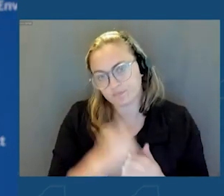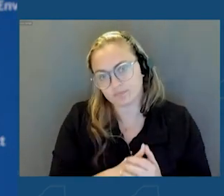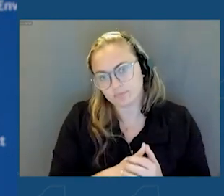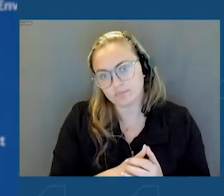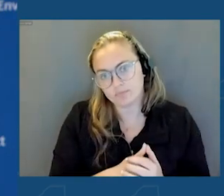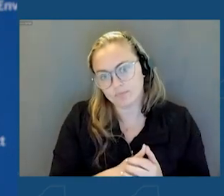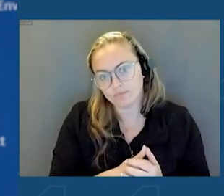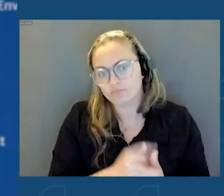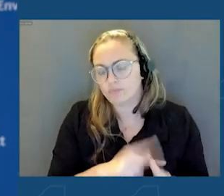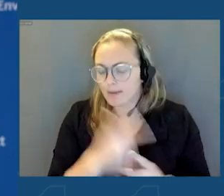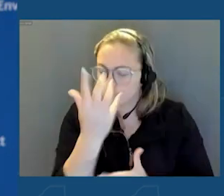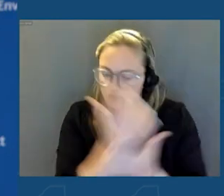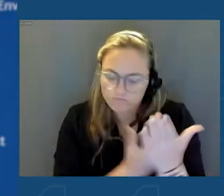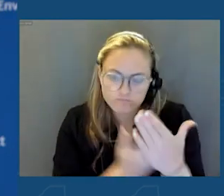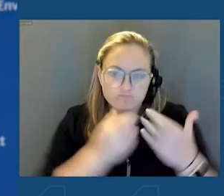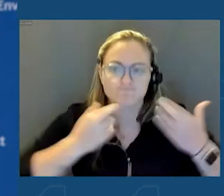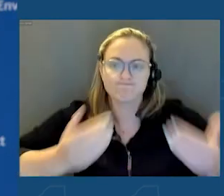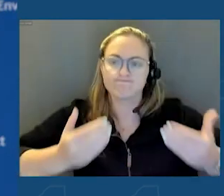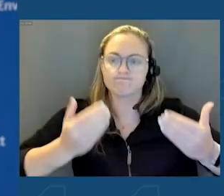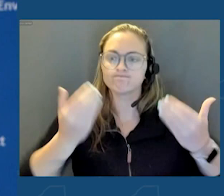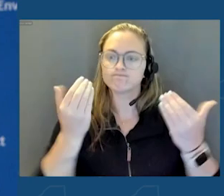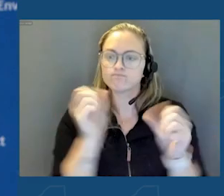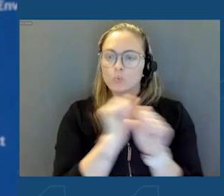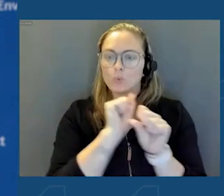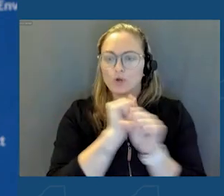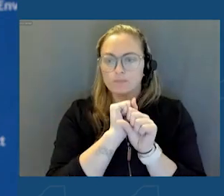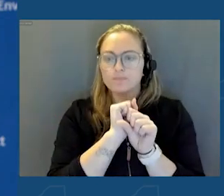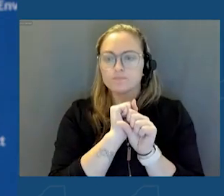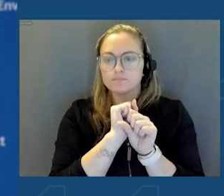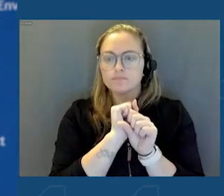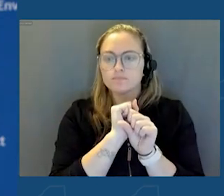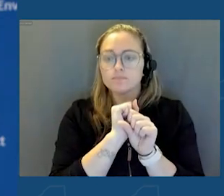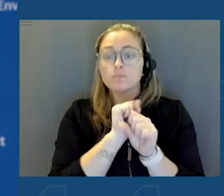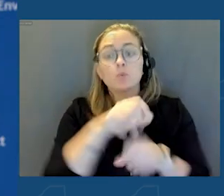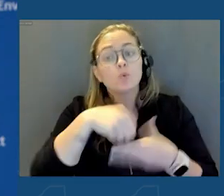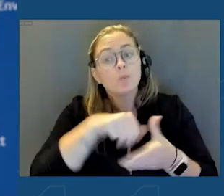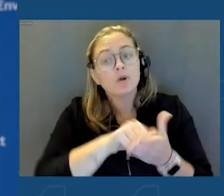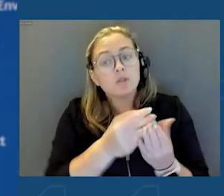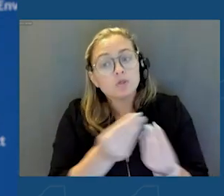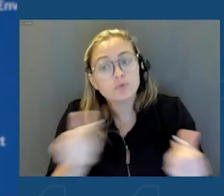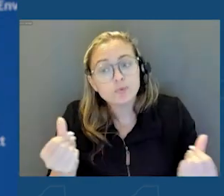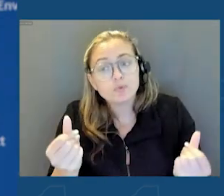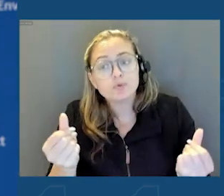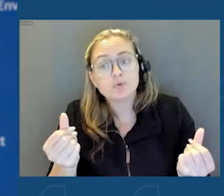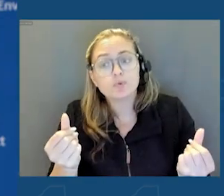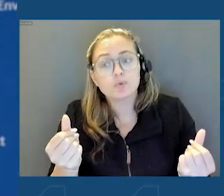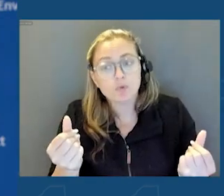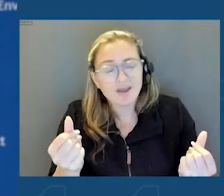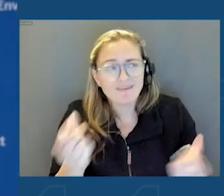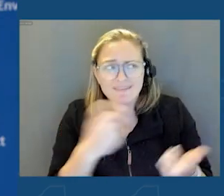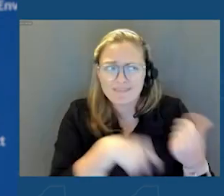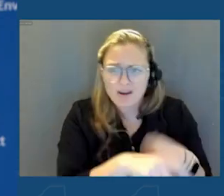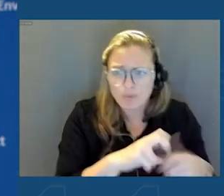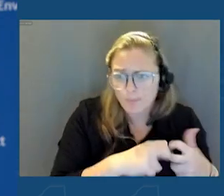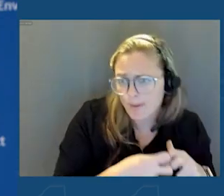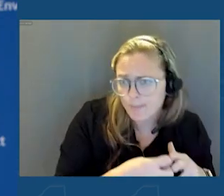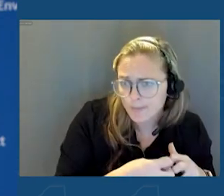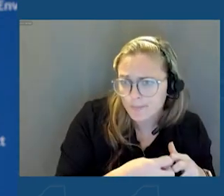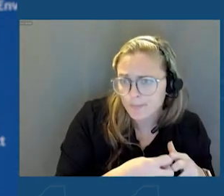up our sleeves. And once you're part of the solution, instead of being part of the problem, there's an incredible